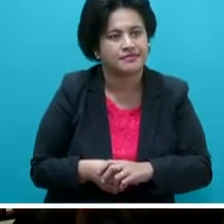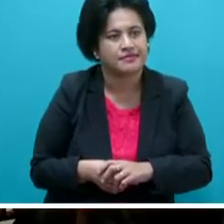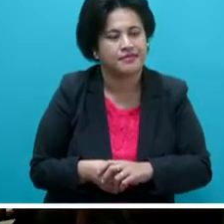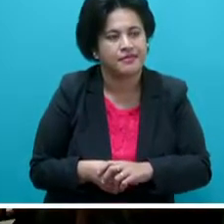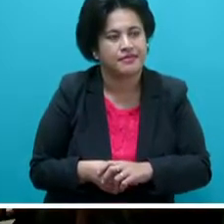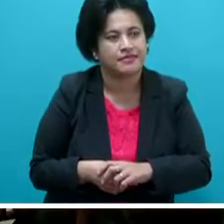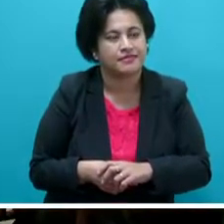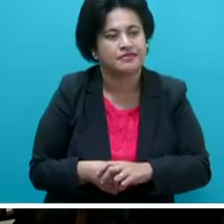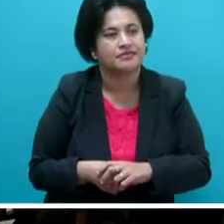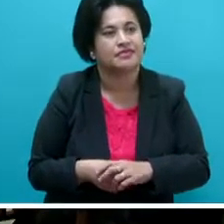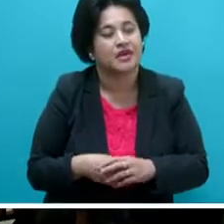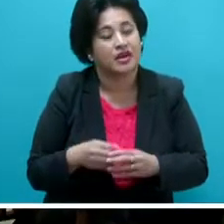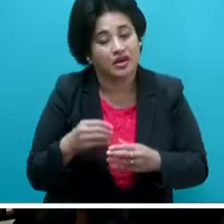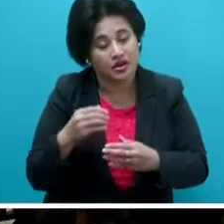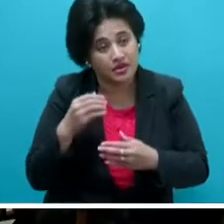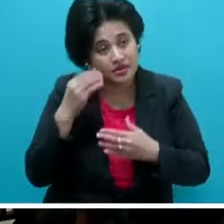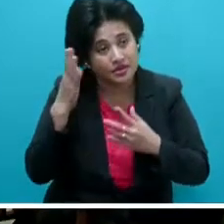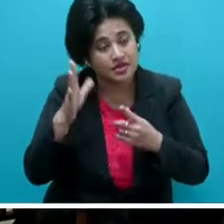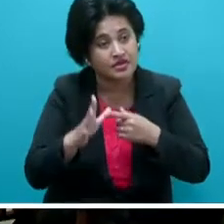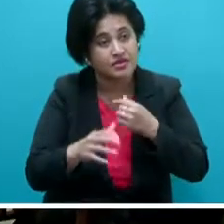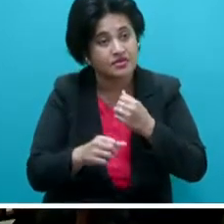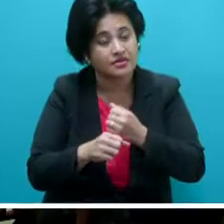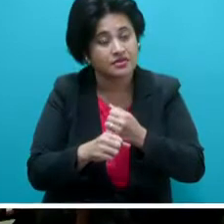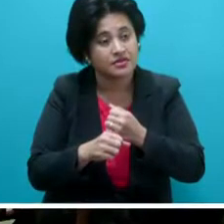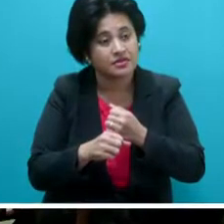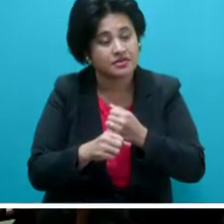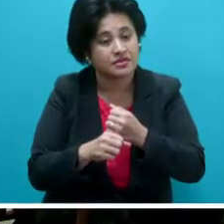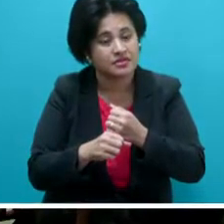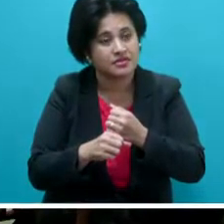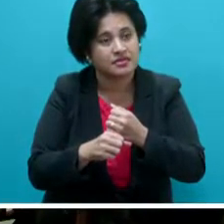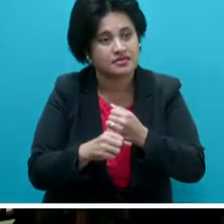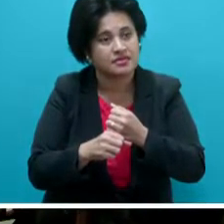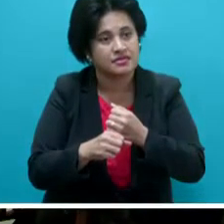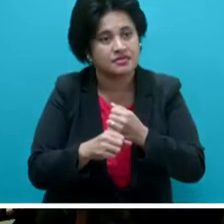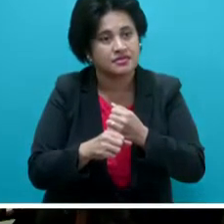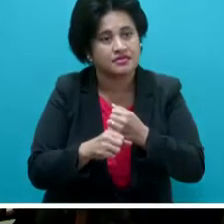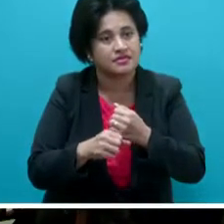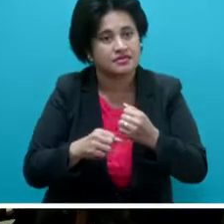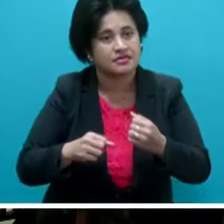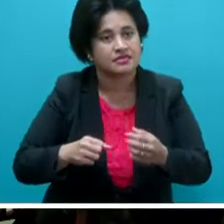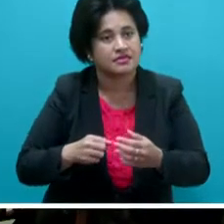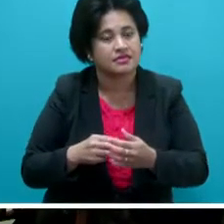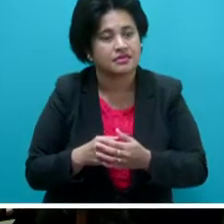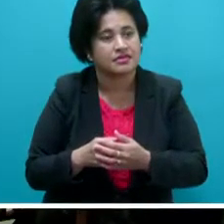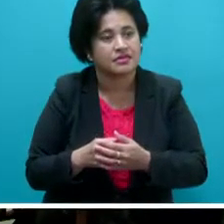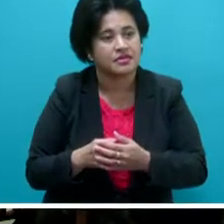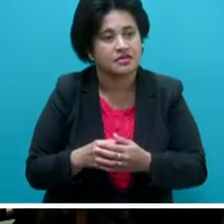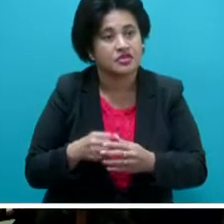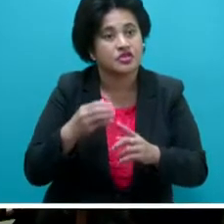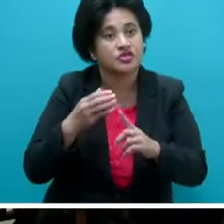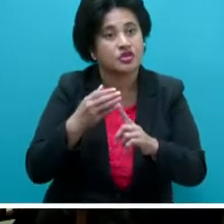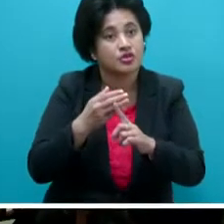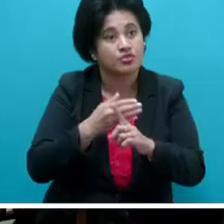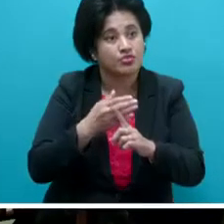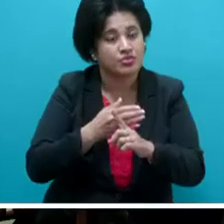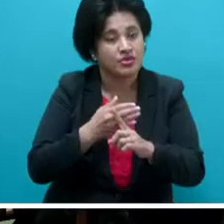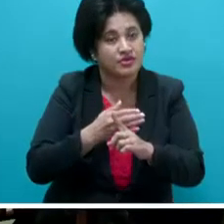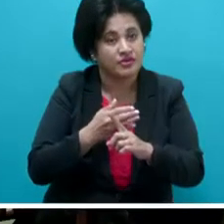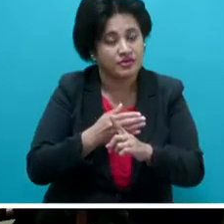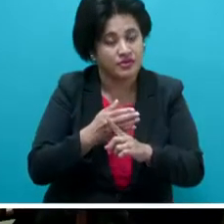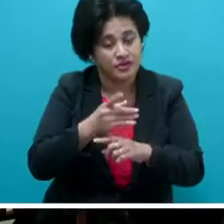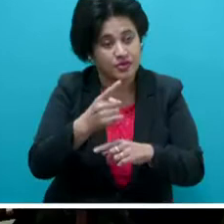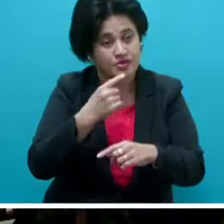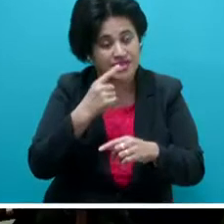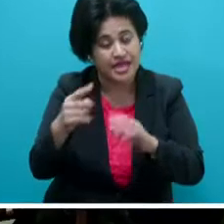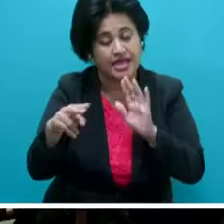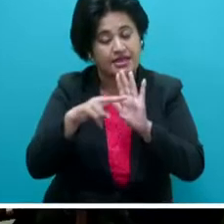Honorable Attorney-General, there was said point on before your point of order. There was negative growth,